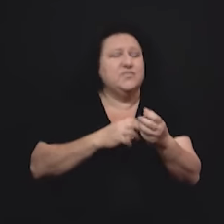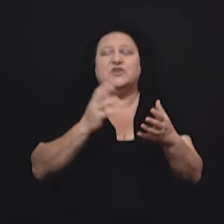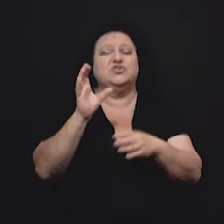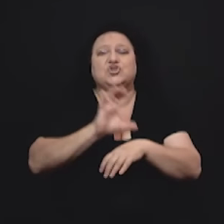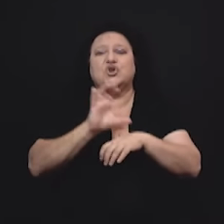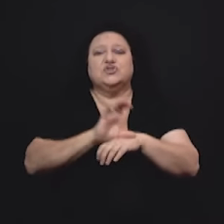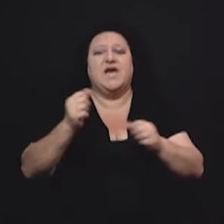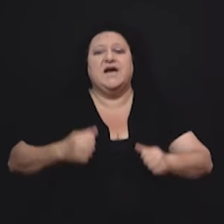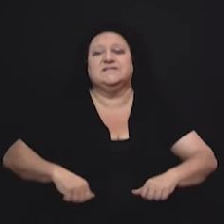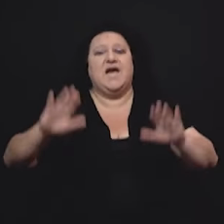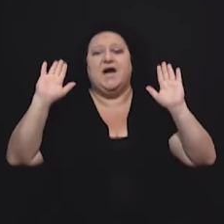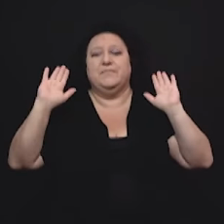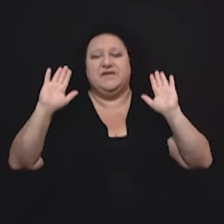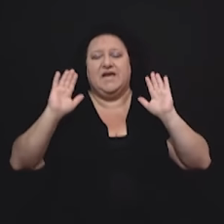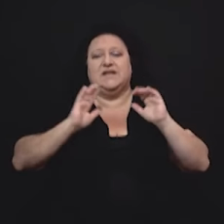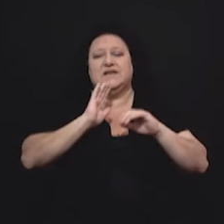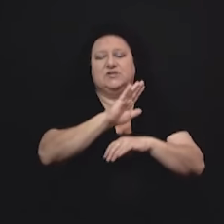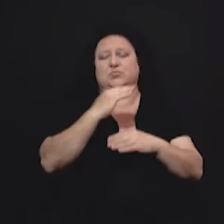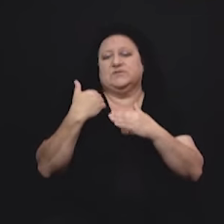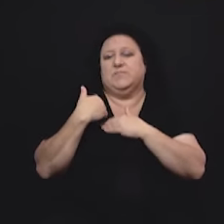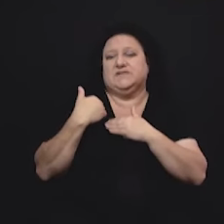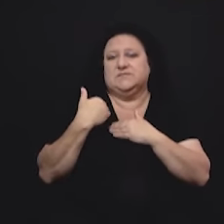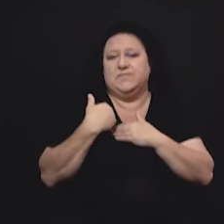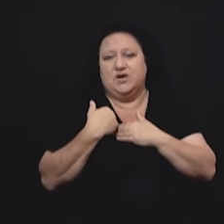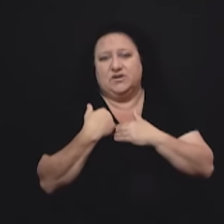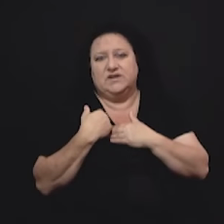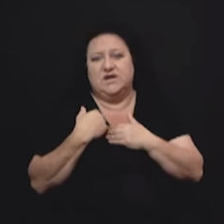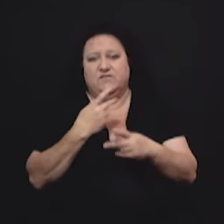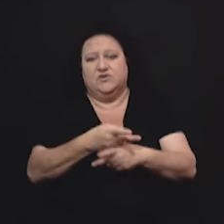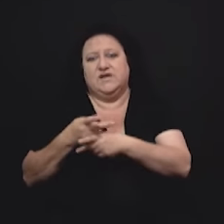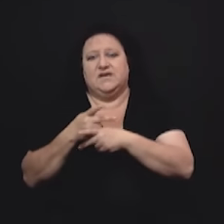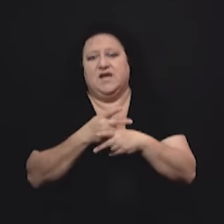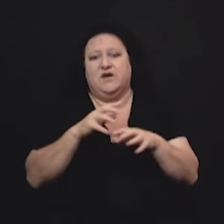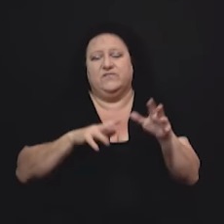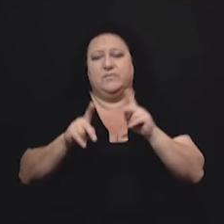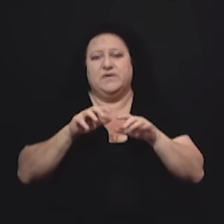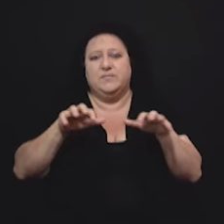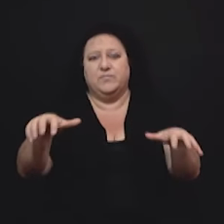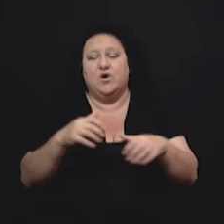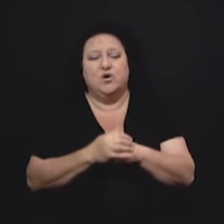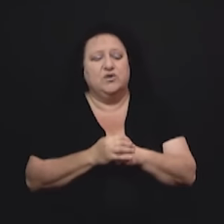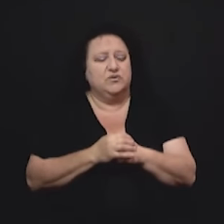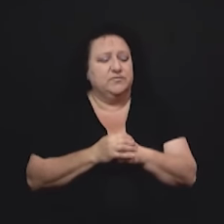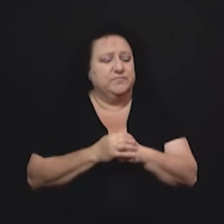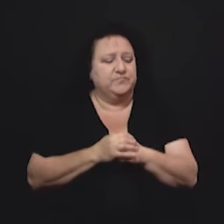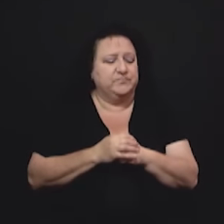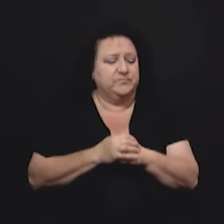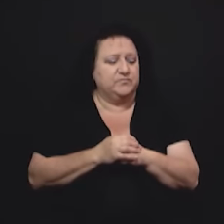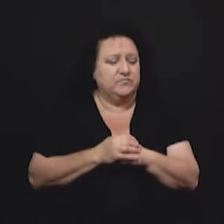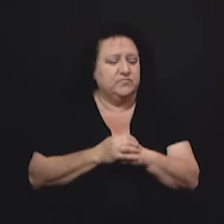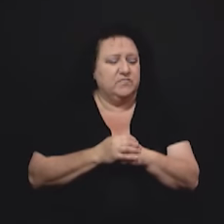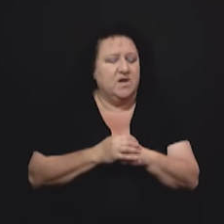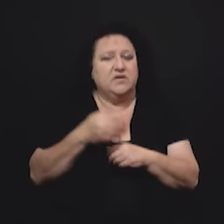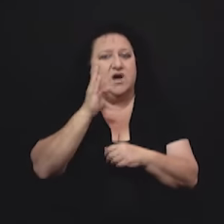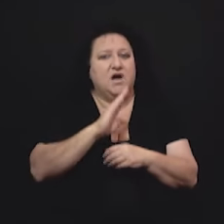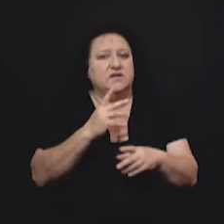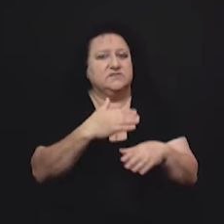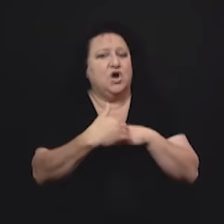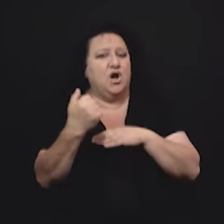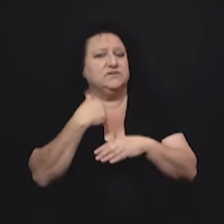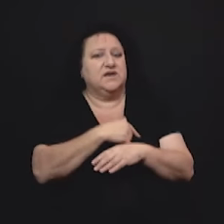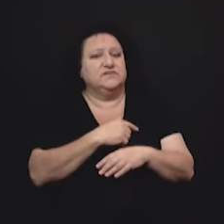has called us to do. Pastor Ben said it earlier. God has called us to care for the orphan, the sojourner, the widow, and